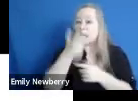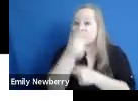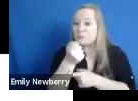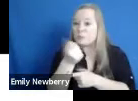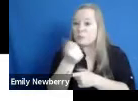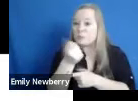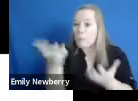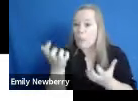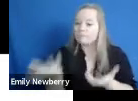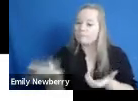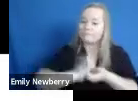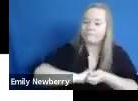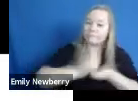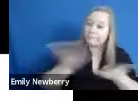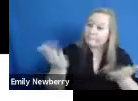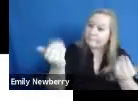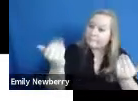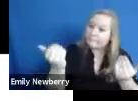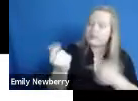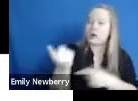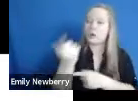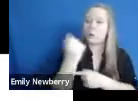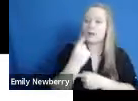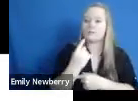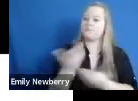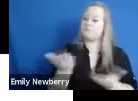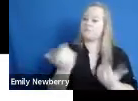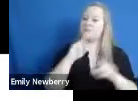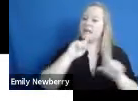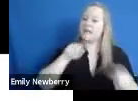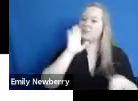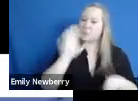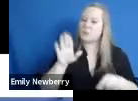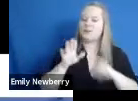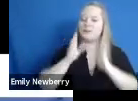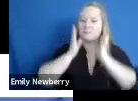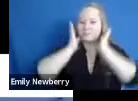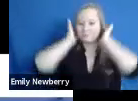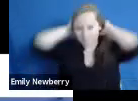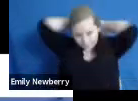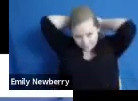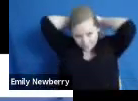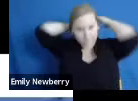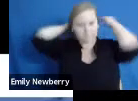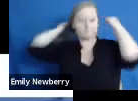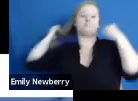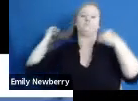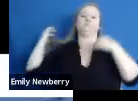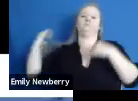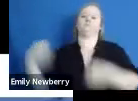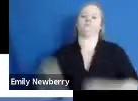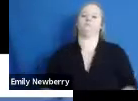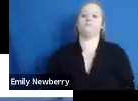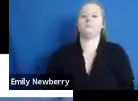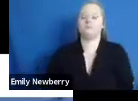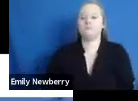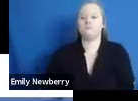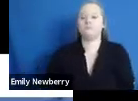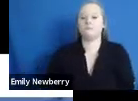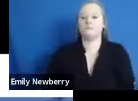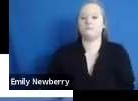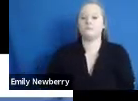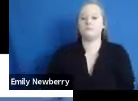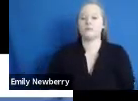give us a call. And, if you have a question that's related to agriculture and whatever, let's work together. Our